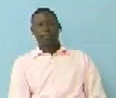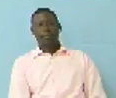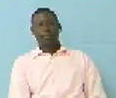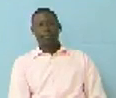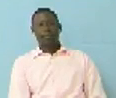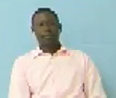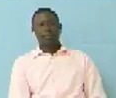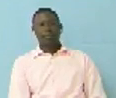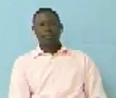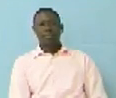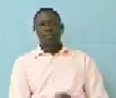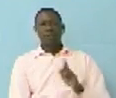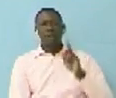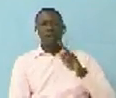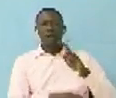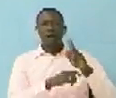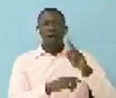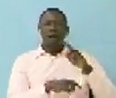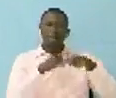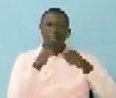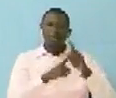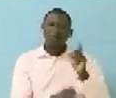In terms of what?